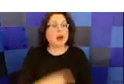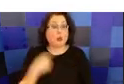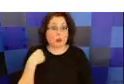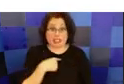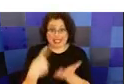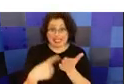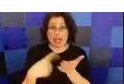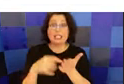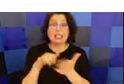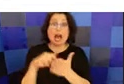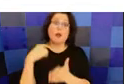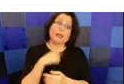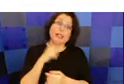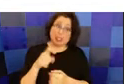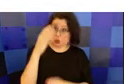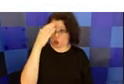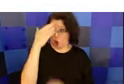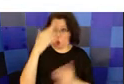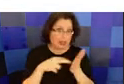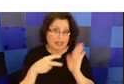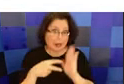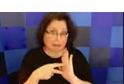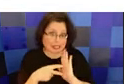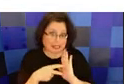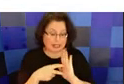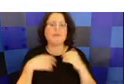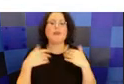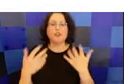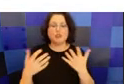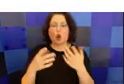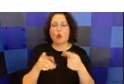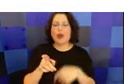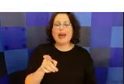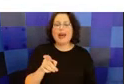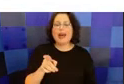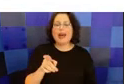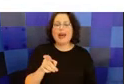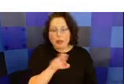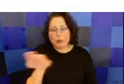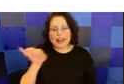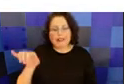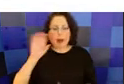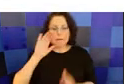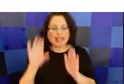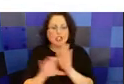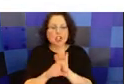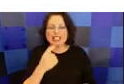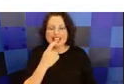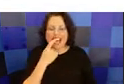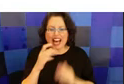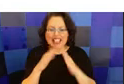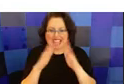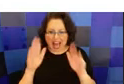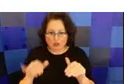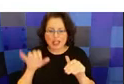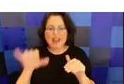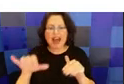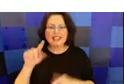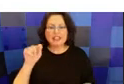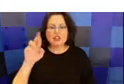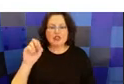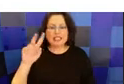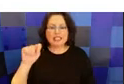have the same understanding of what that is. So you can see here in the photo on the right, Glass House, which is transit-oriented development in